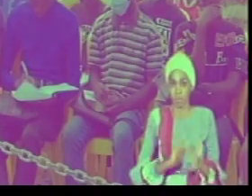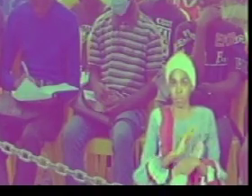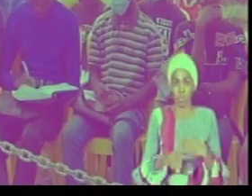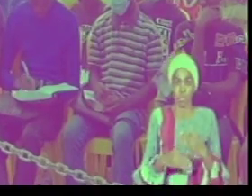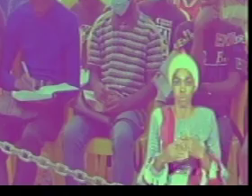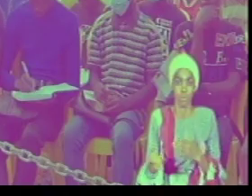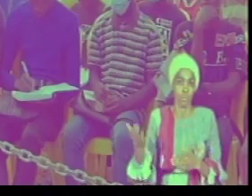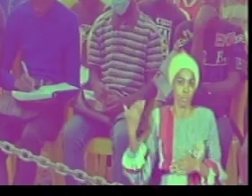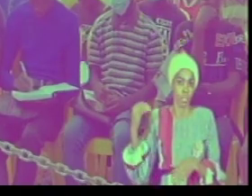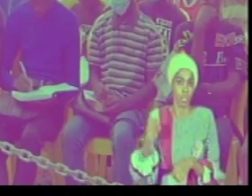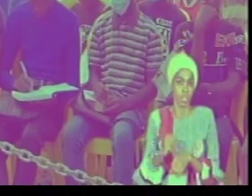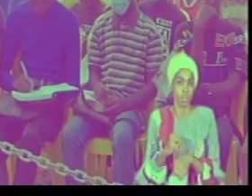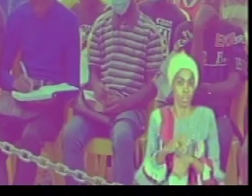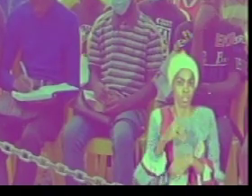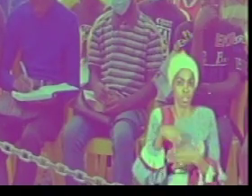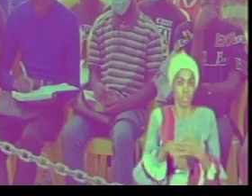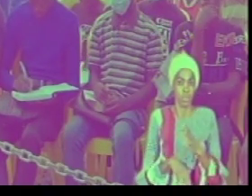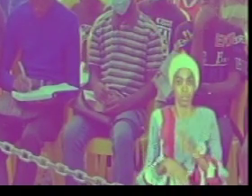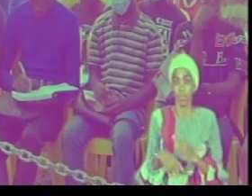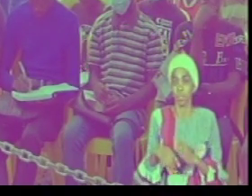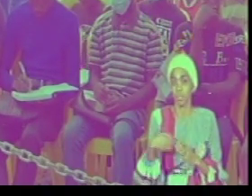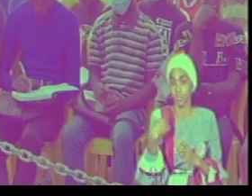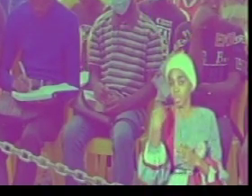Those are the few we can take for time's sake now.